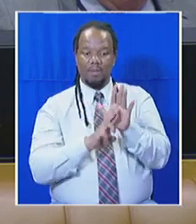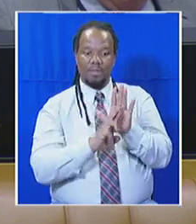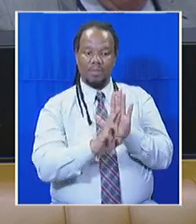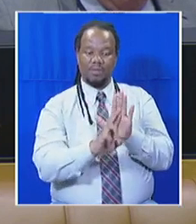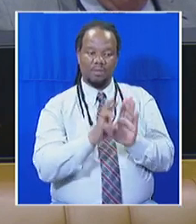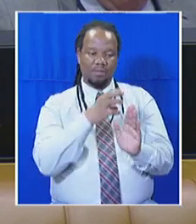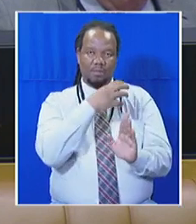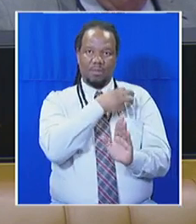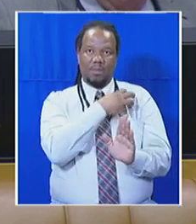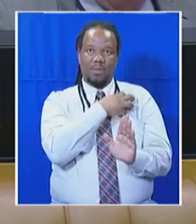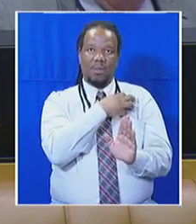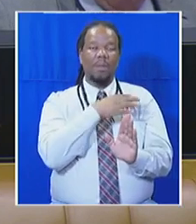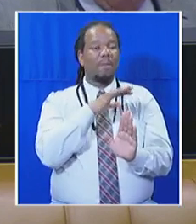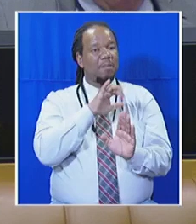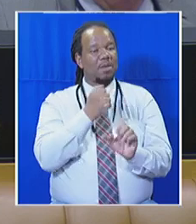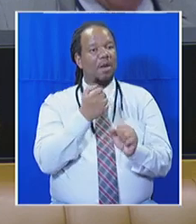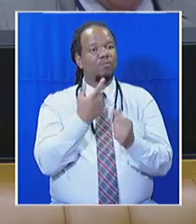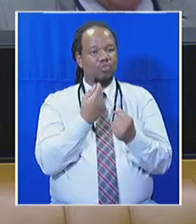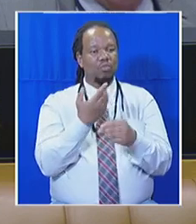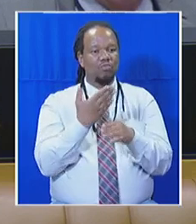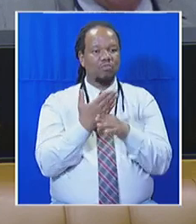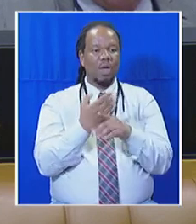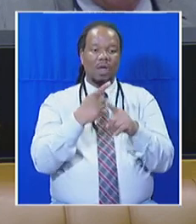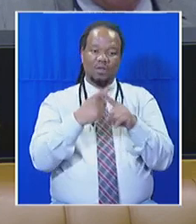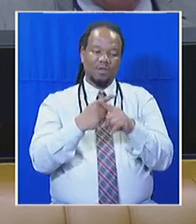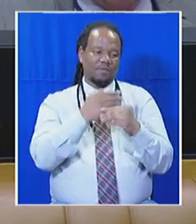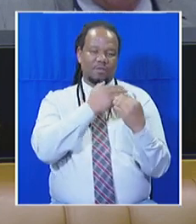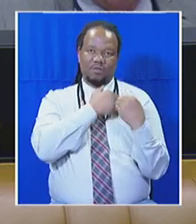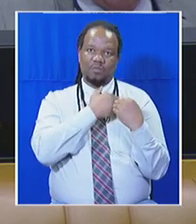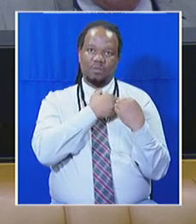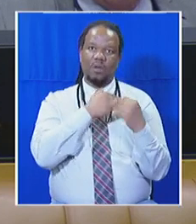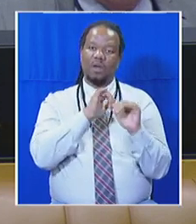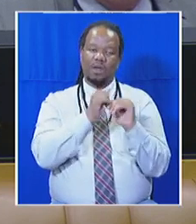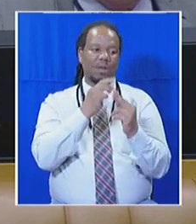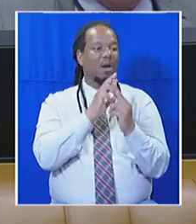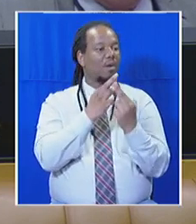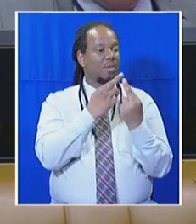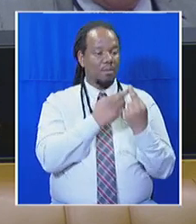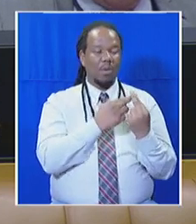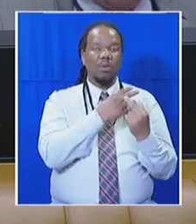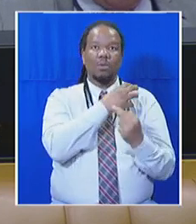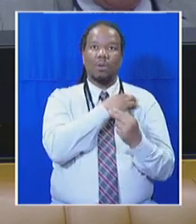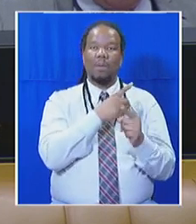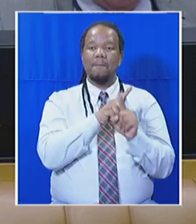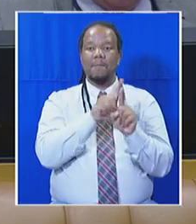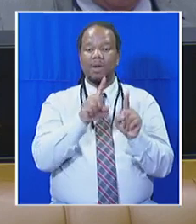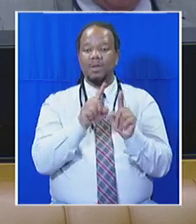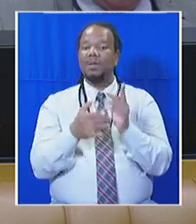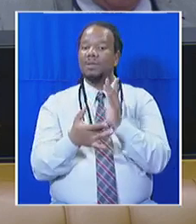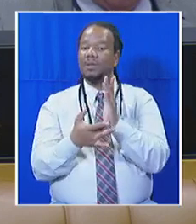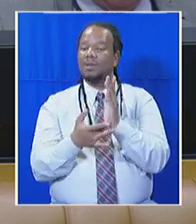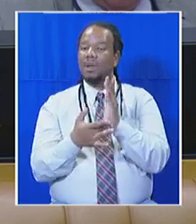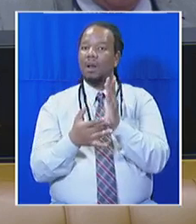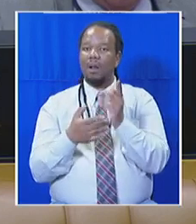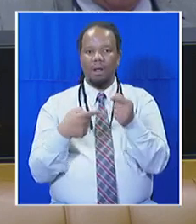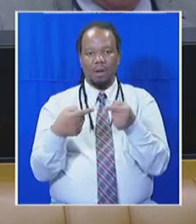the Executive responsibility for the accountable Minister, and I do believe that this is a technical argument which certainly is inconsistent